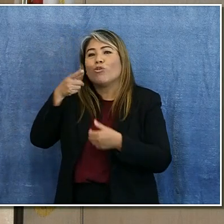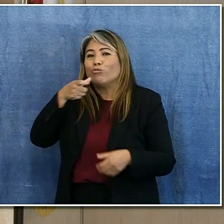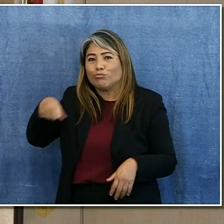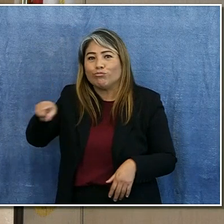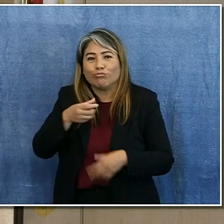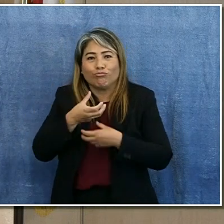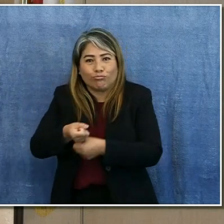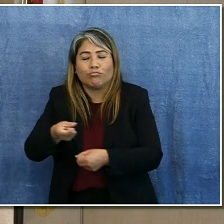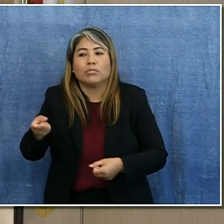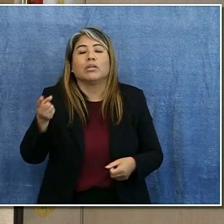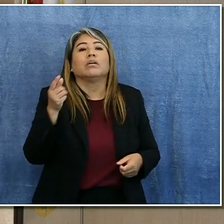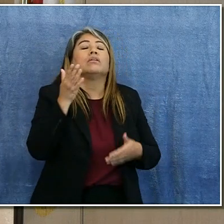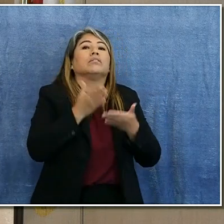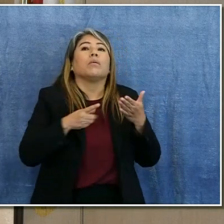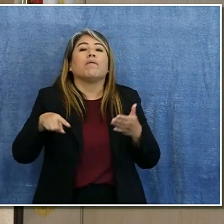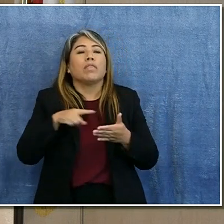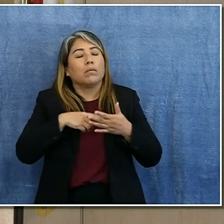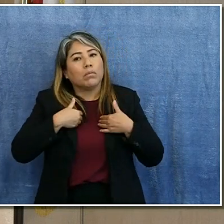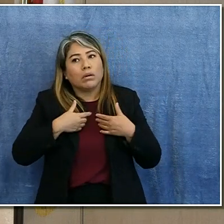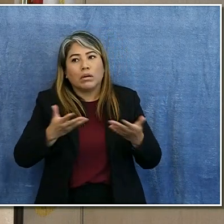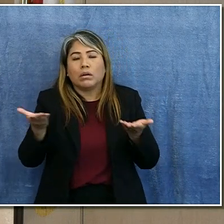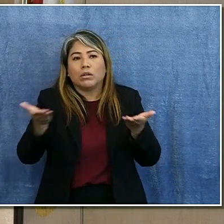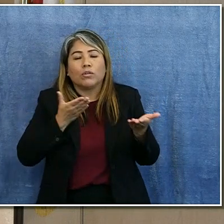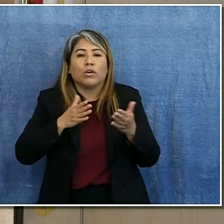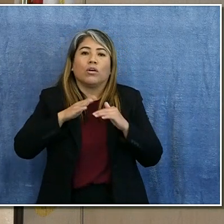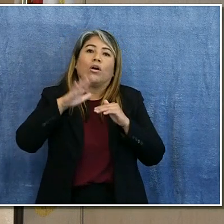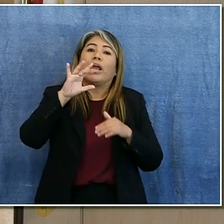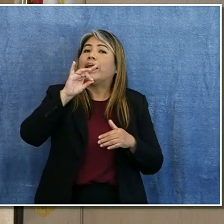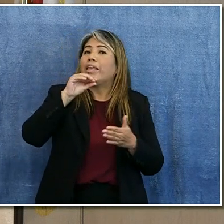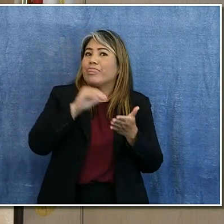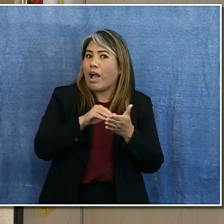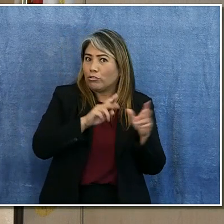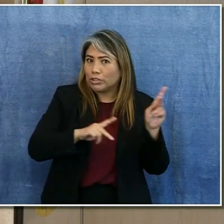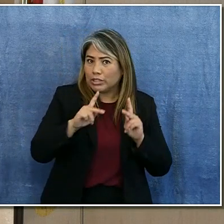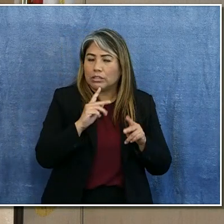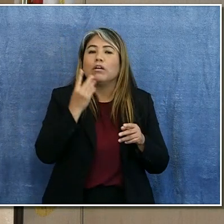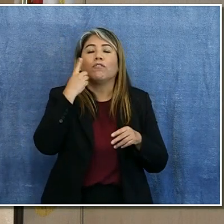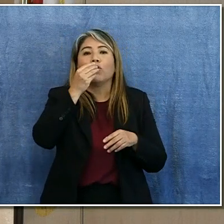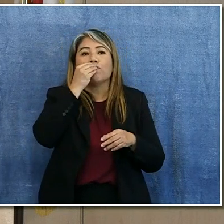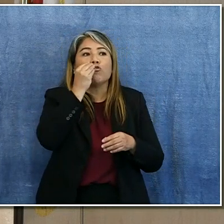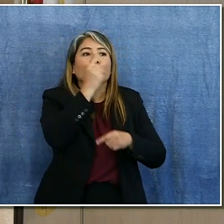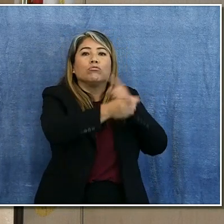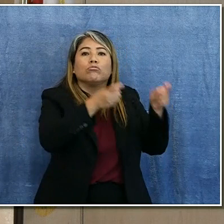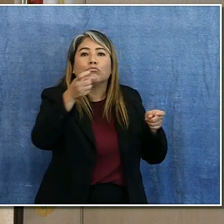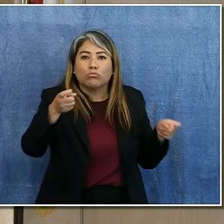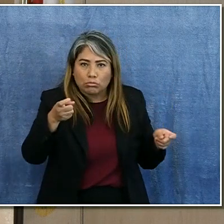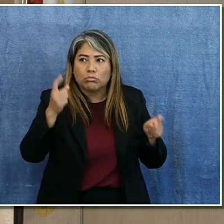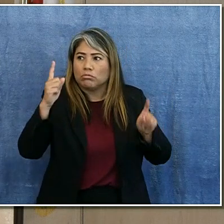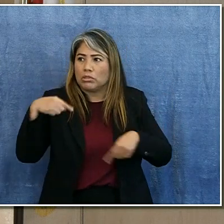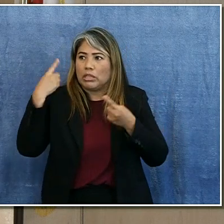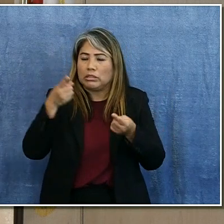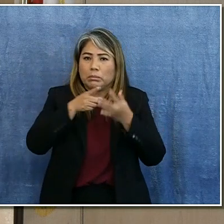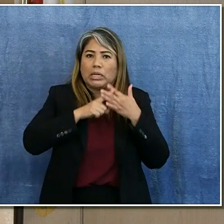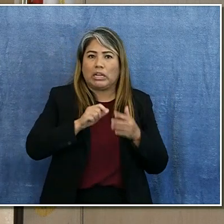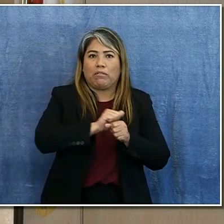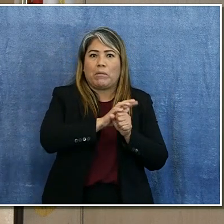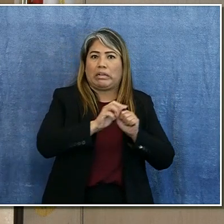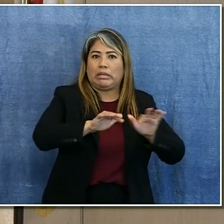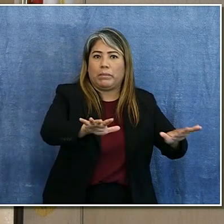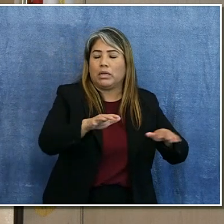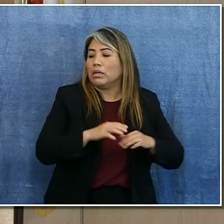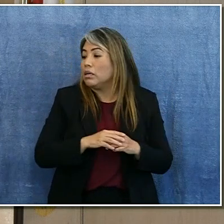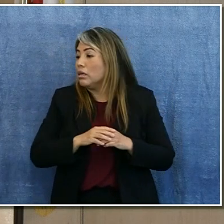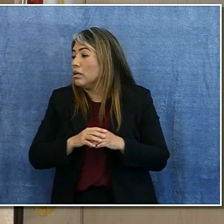recent efforts include serving over 80,000 individuals at our food distribution site since the beginning of the pandemic.